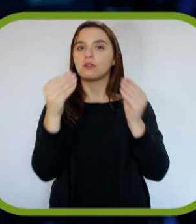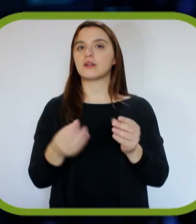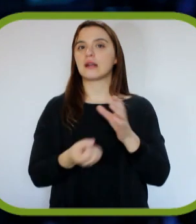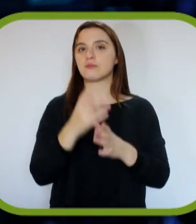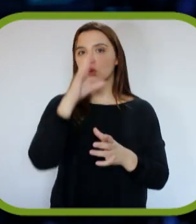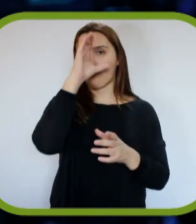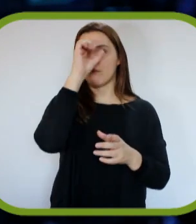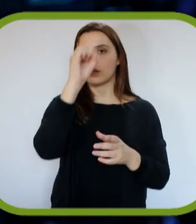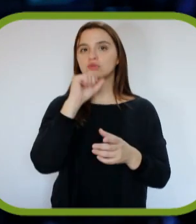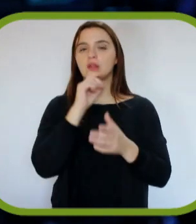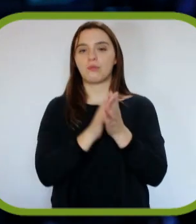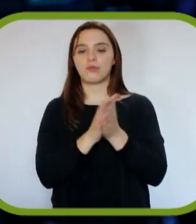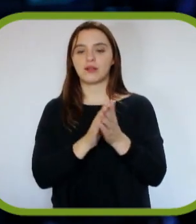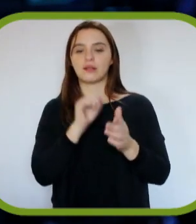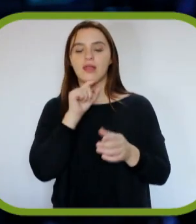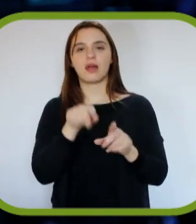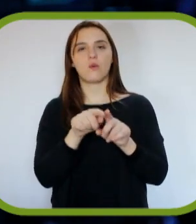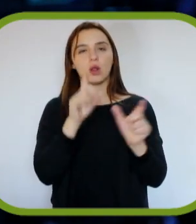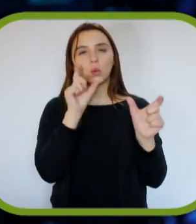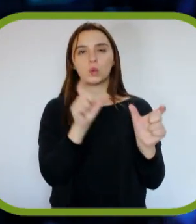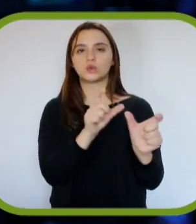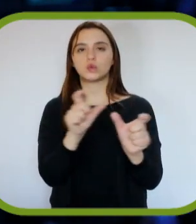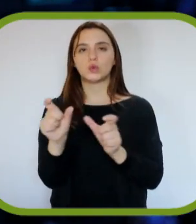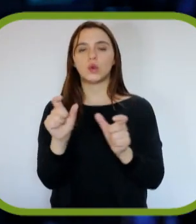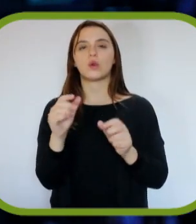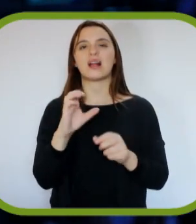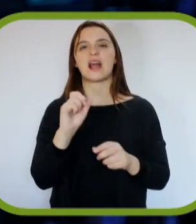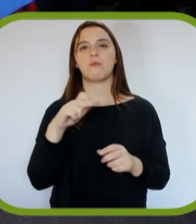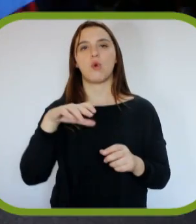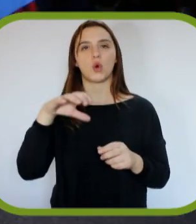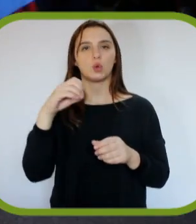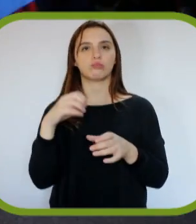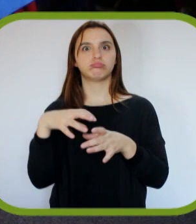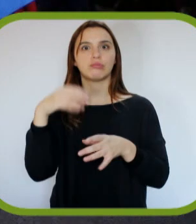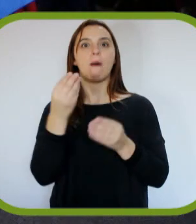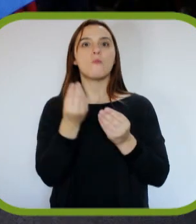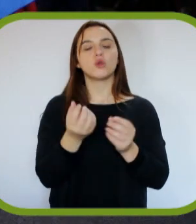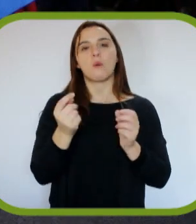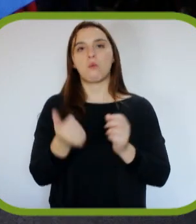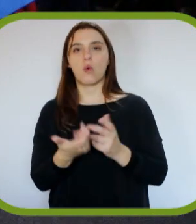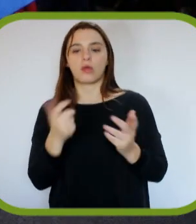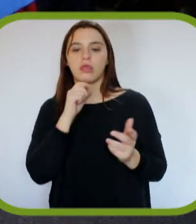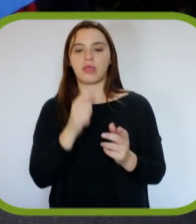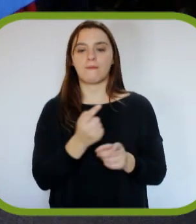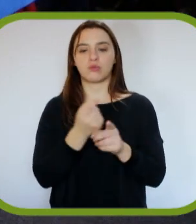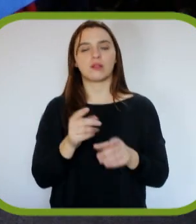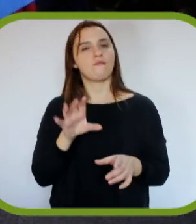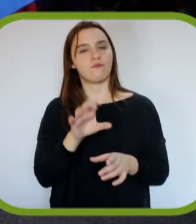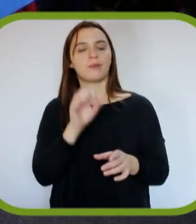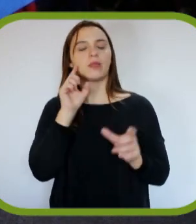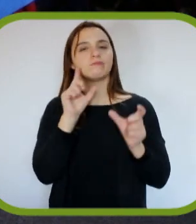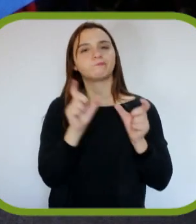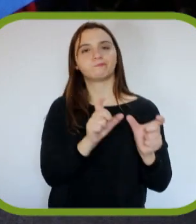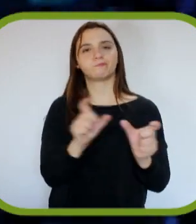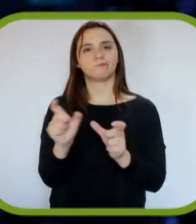for national governments to use to track their carbon emissions, because it's important that they have a reliable way